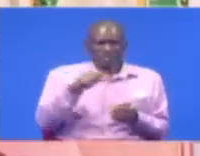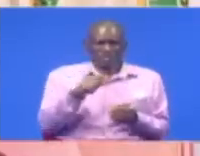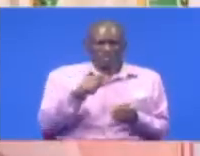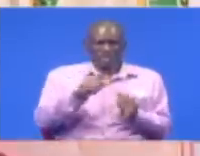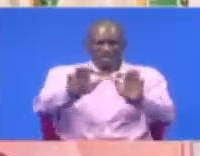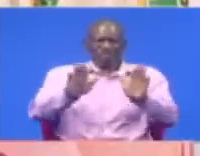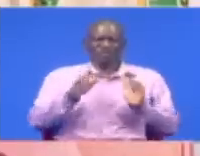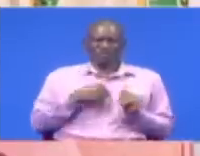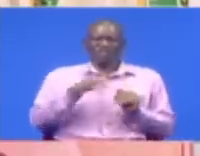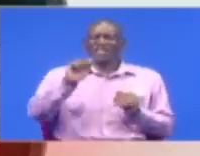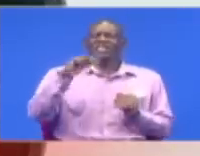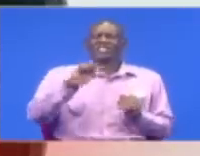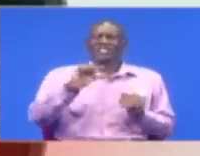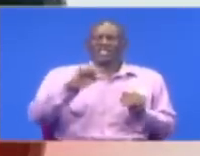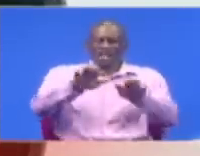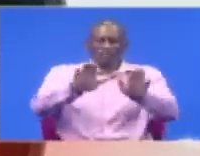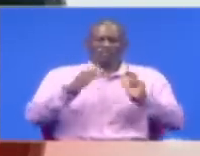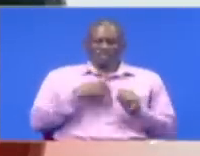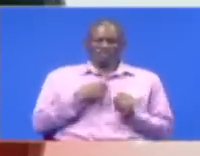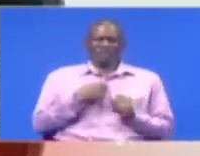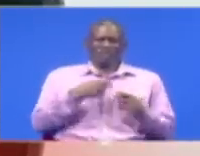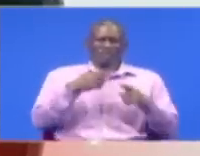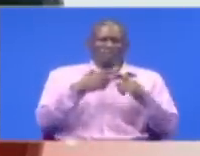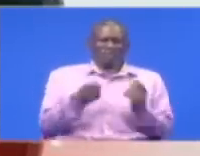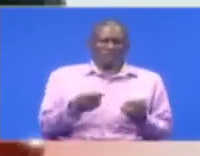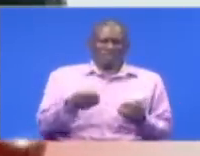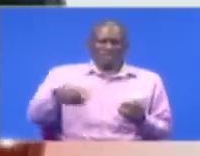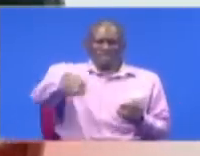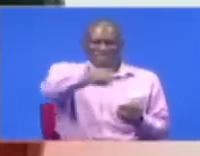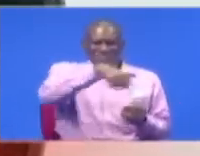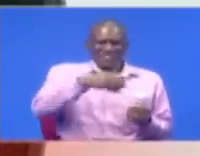me. But there is a